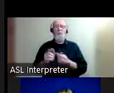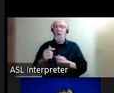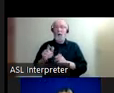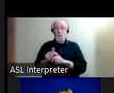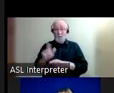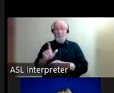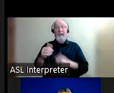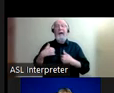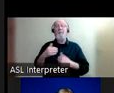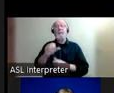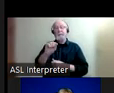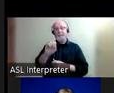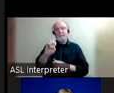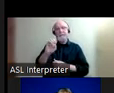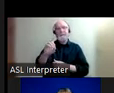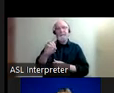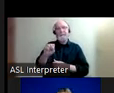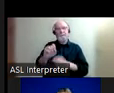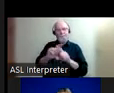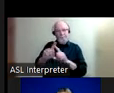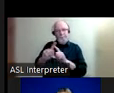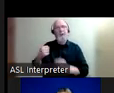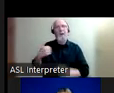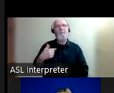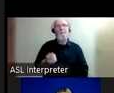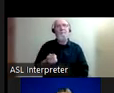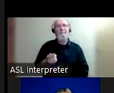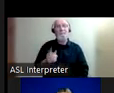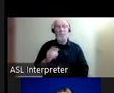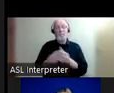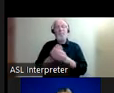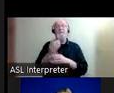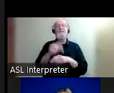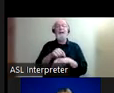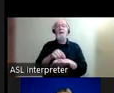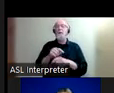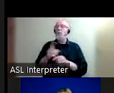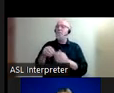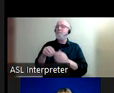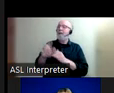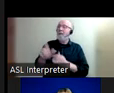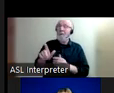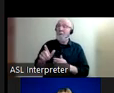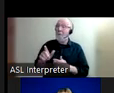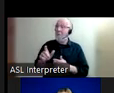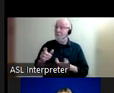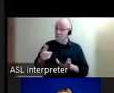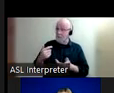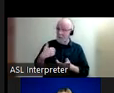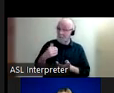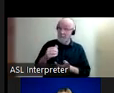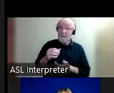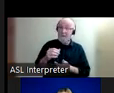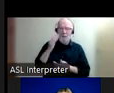now coming up again, like make sure you check in with your local libraries to see, you know. I know